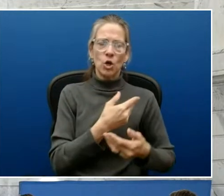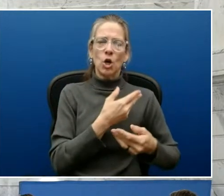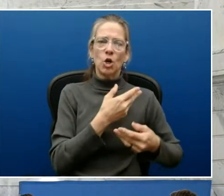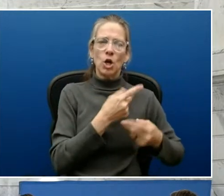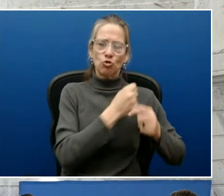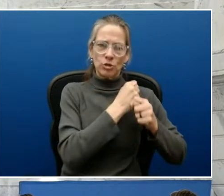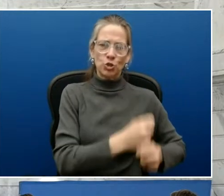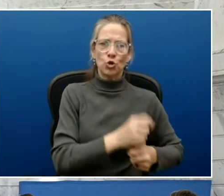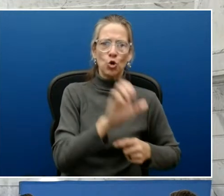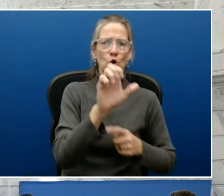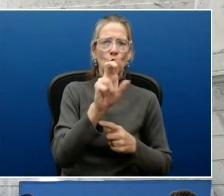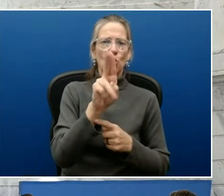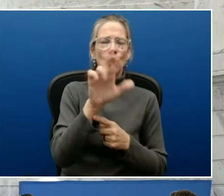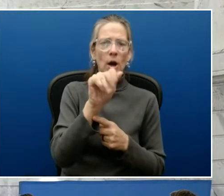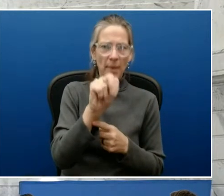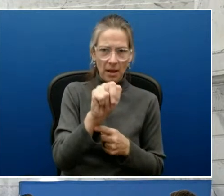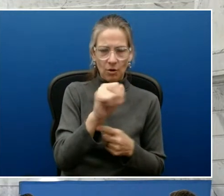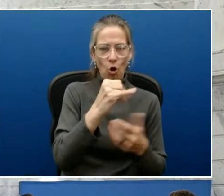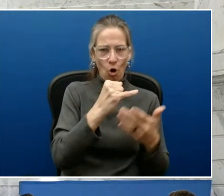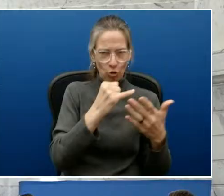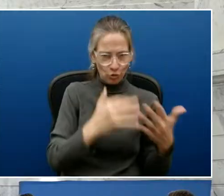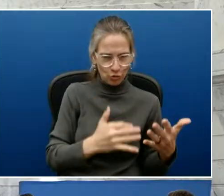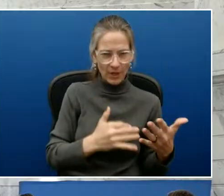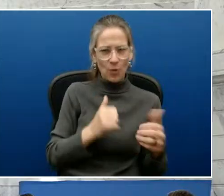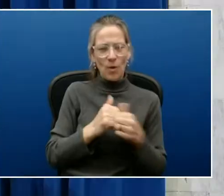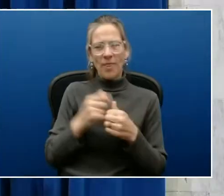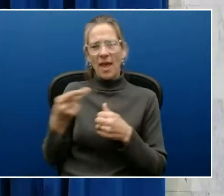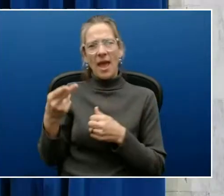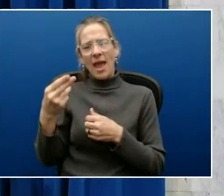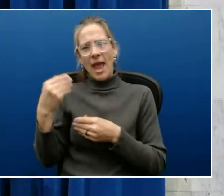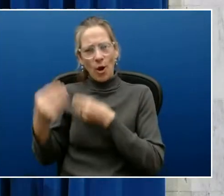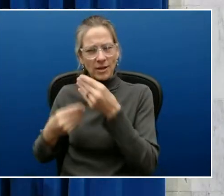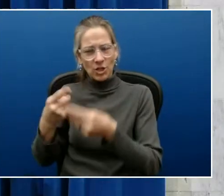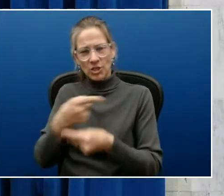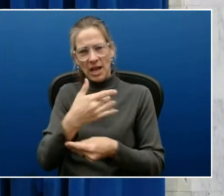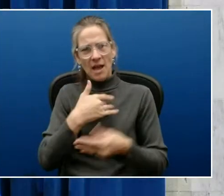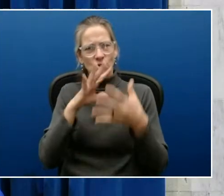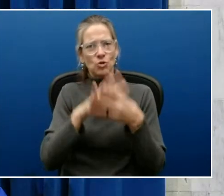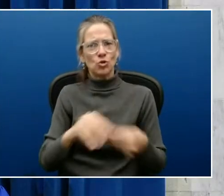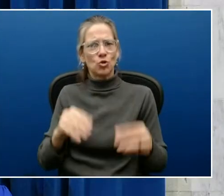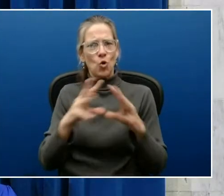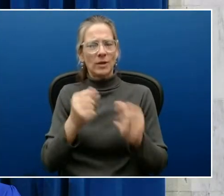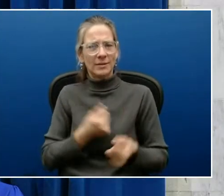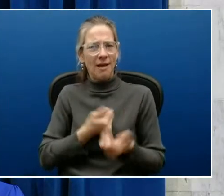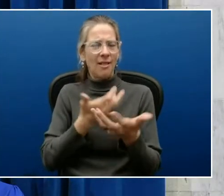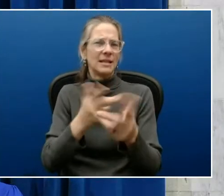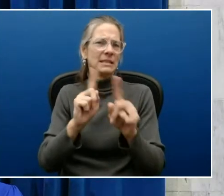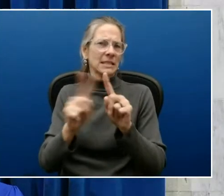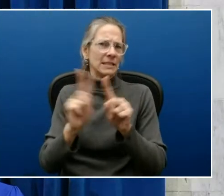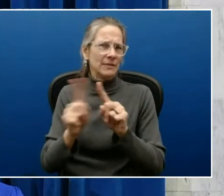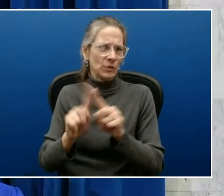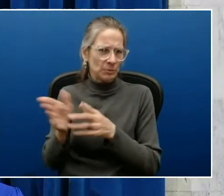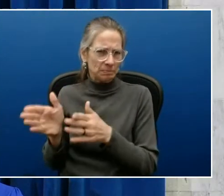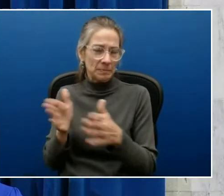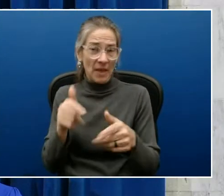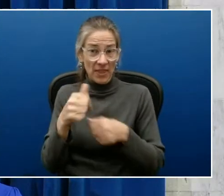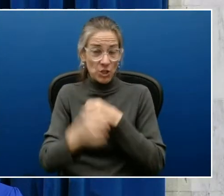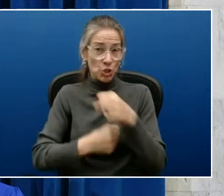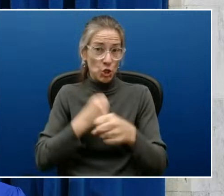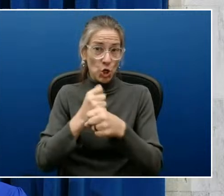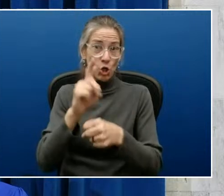Kentucky's rich heritage, he highlights the power of storytelling in visual mediums. This year's Derby poster,